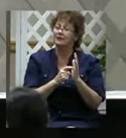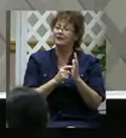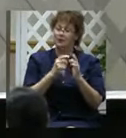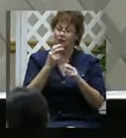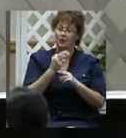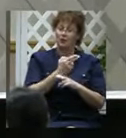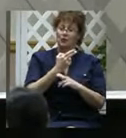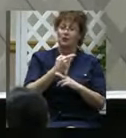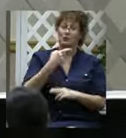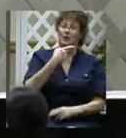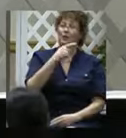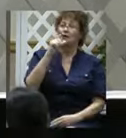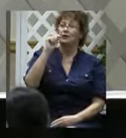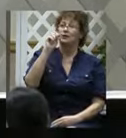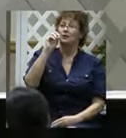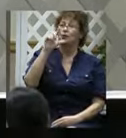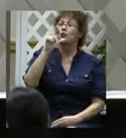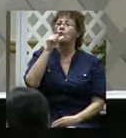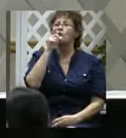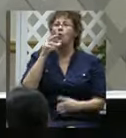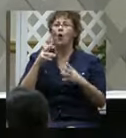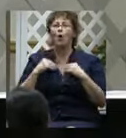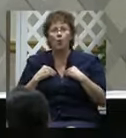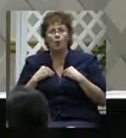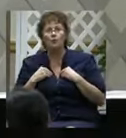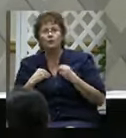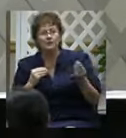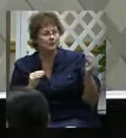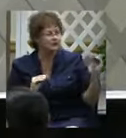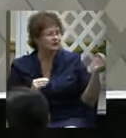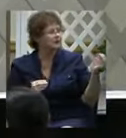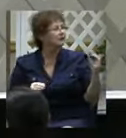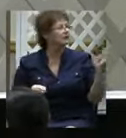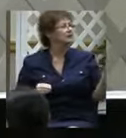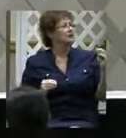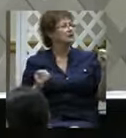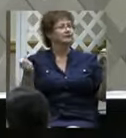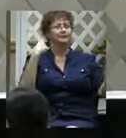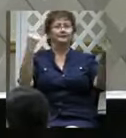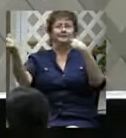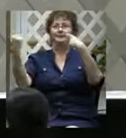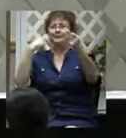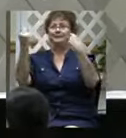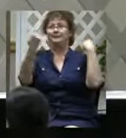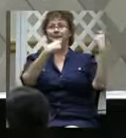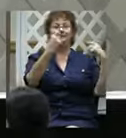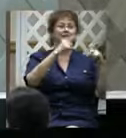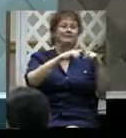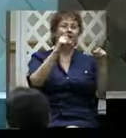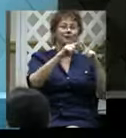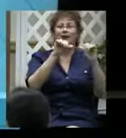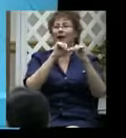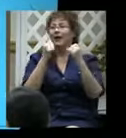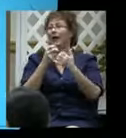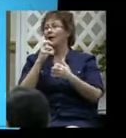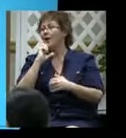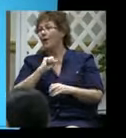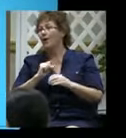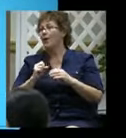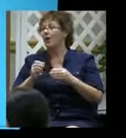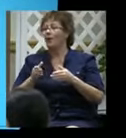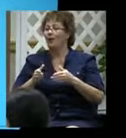this tool to identify who owns the document. Once again, some of these documents come from different colleagues of ours within the same agency, or the office down the